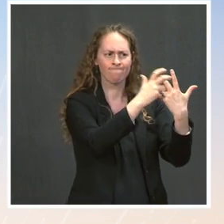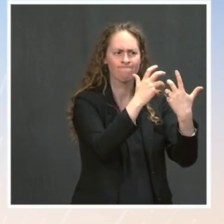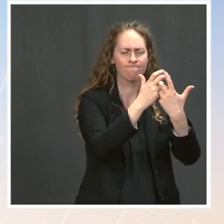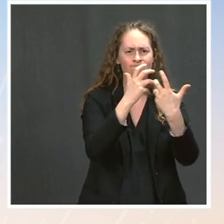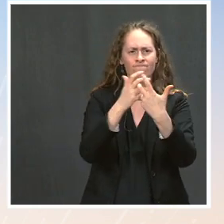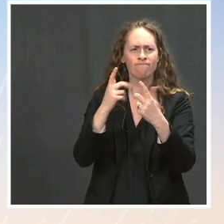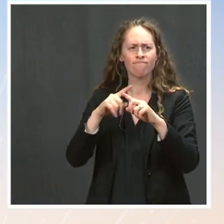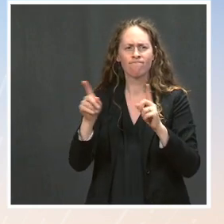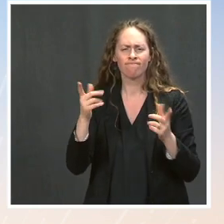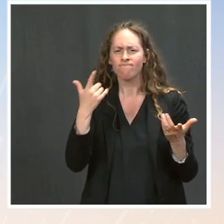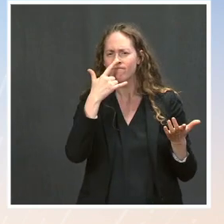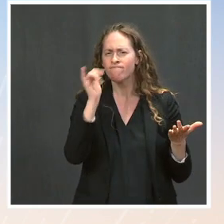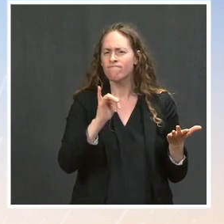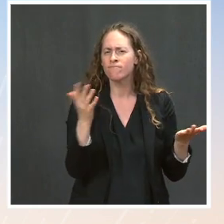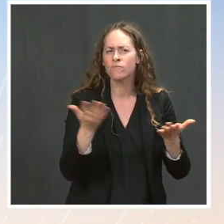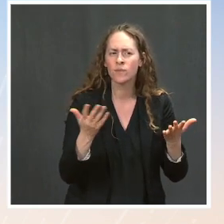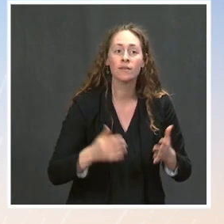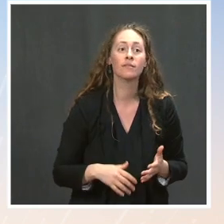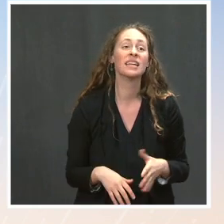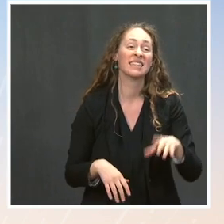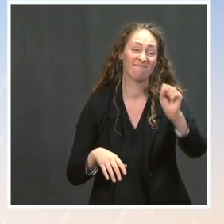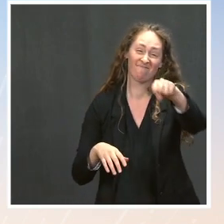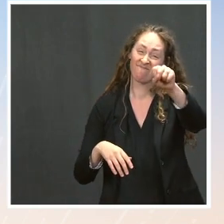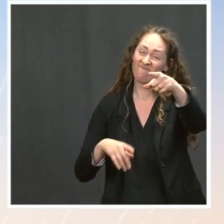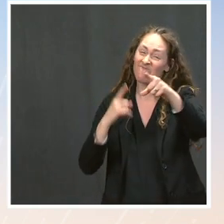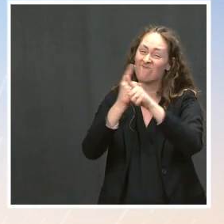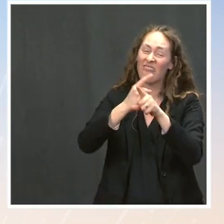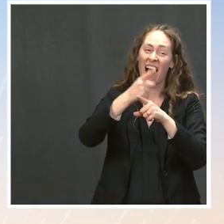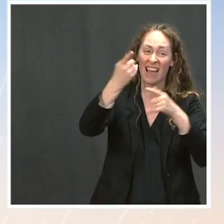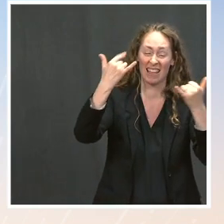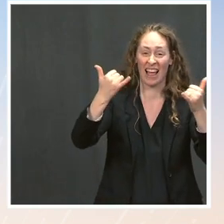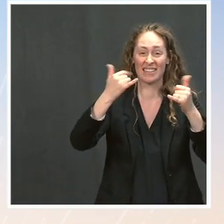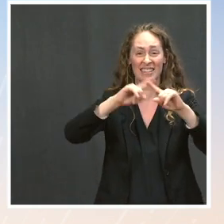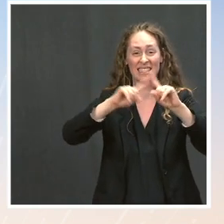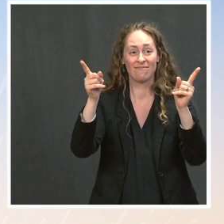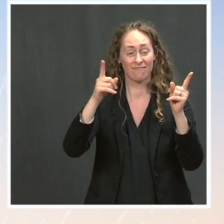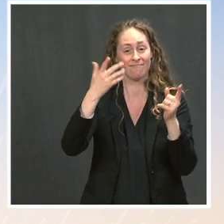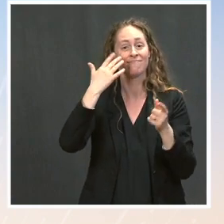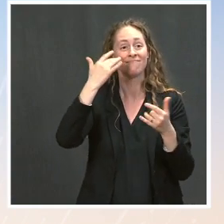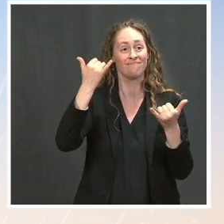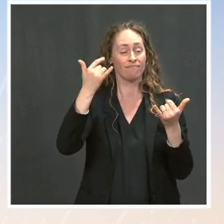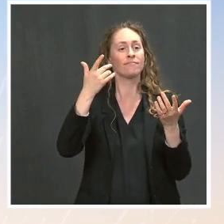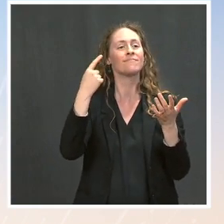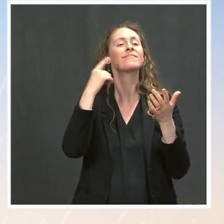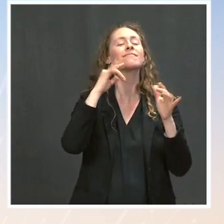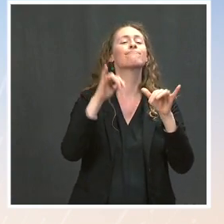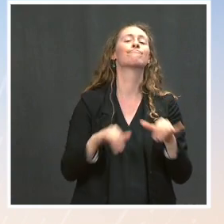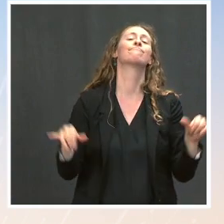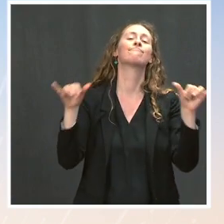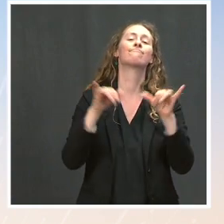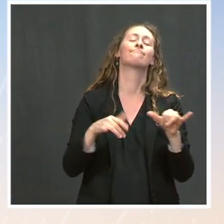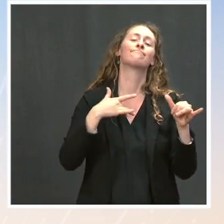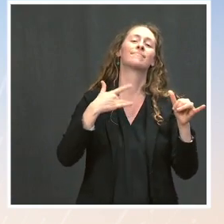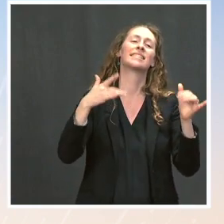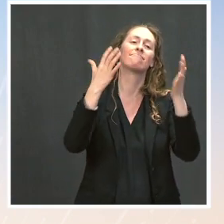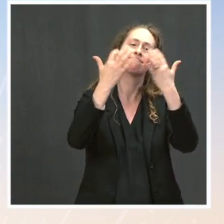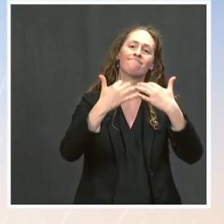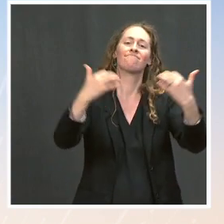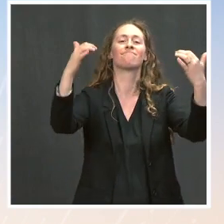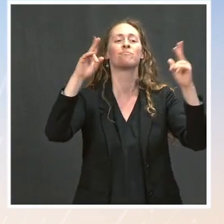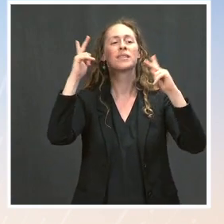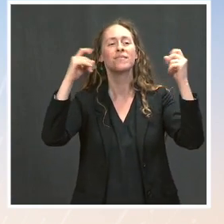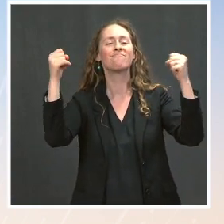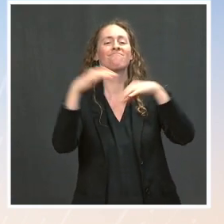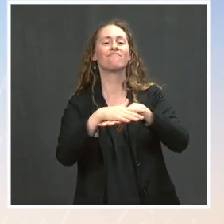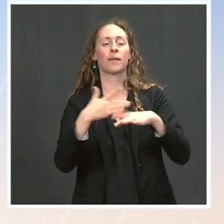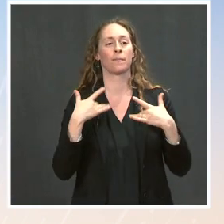right, and it will look very different for people who are watching at home, who are used to seeing, they may not even know they're used to seeing this, right? But